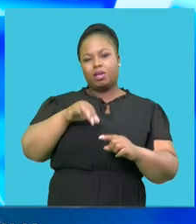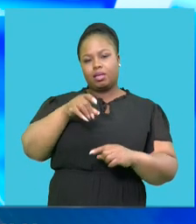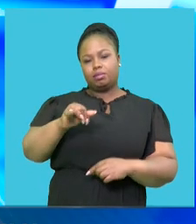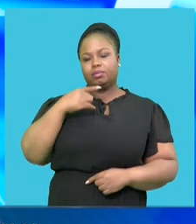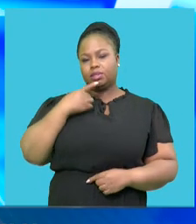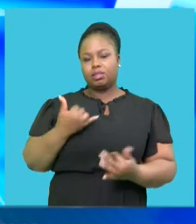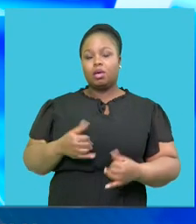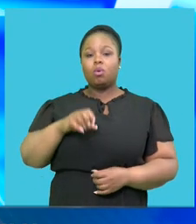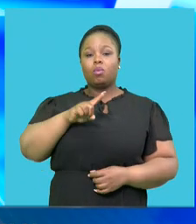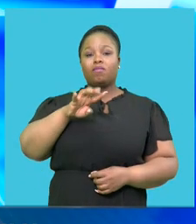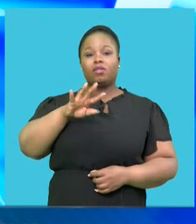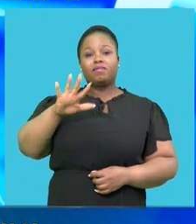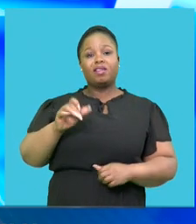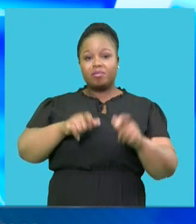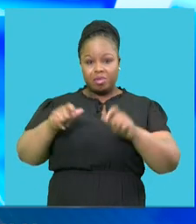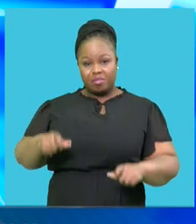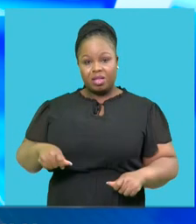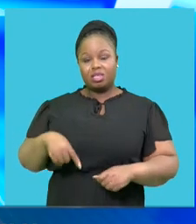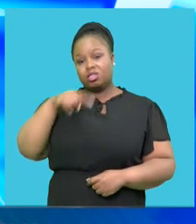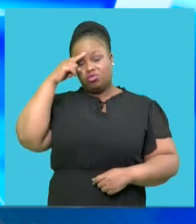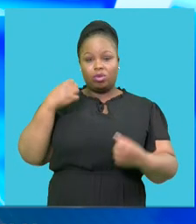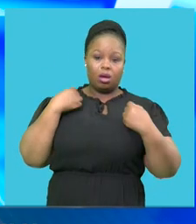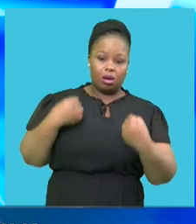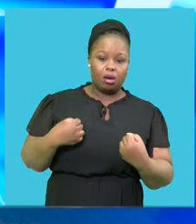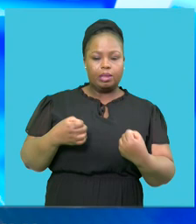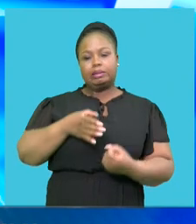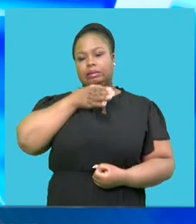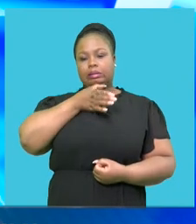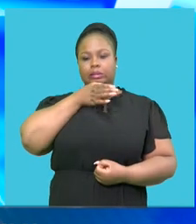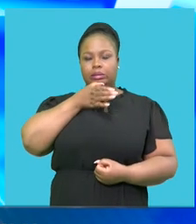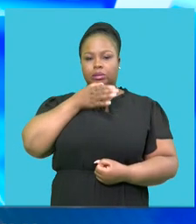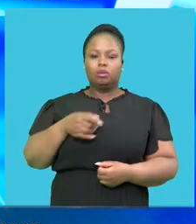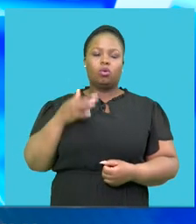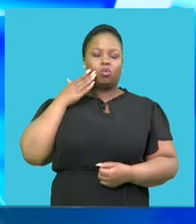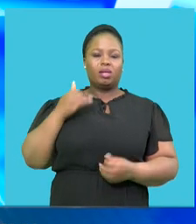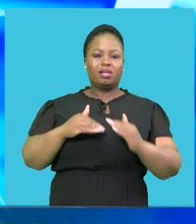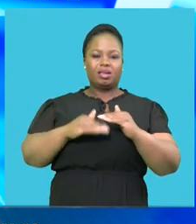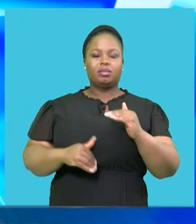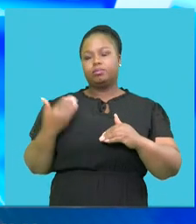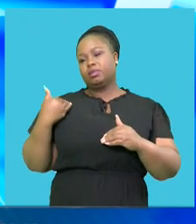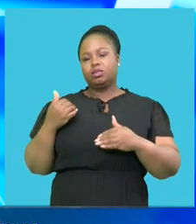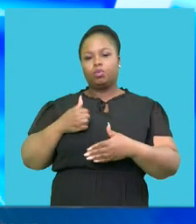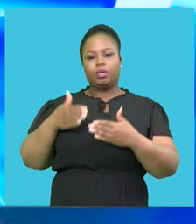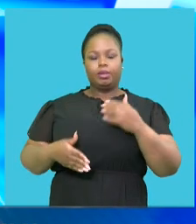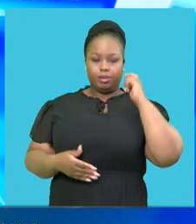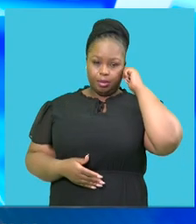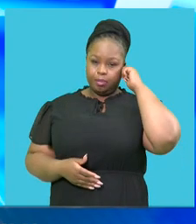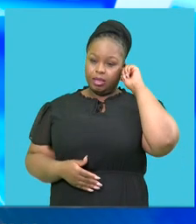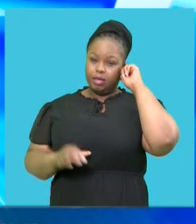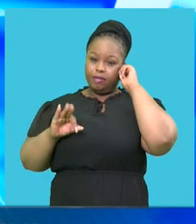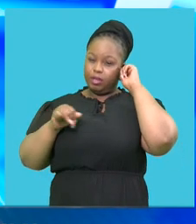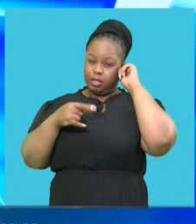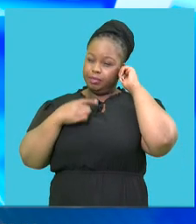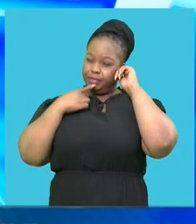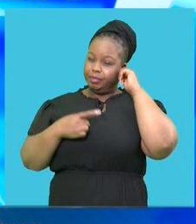abashayeli abangu-145 baboshelweke ukutholakala beshayela bephuzile kulesi sifundo esikhathini esingaphansi kwesonto. Ufihla usenxusa